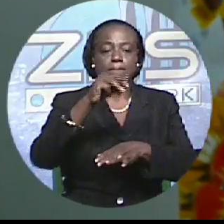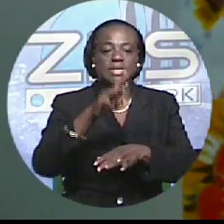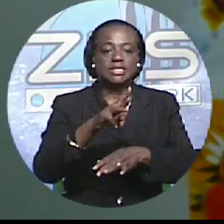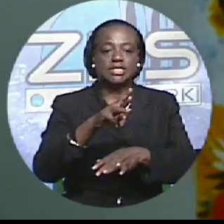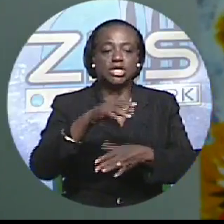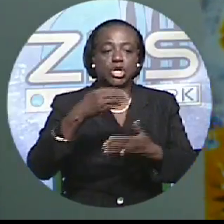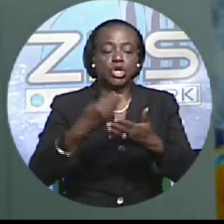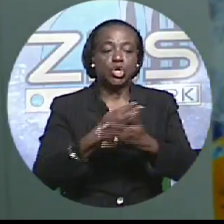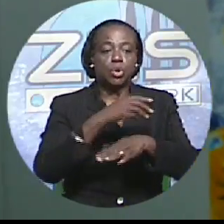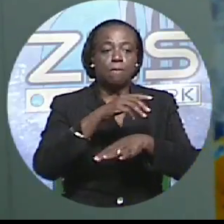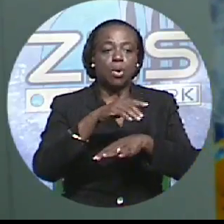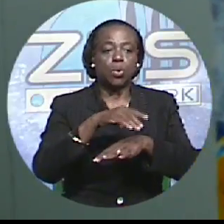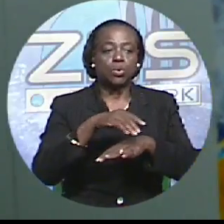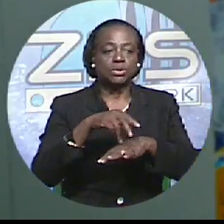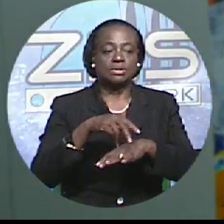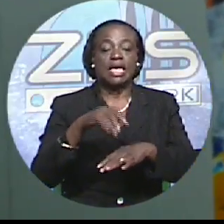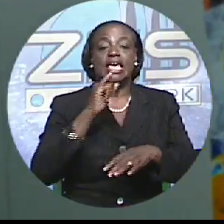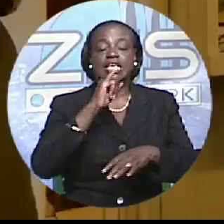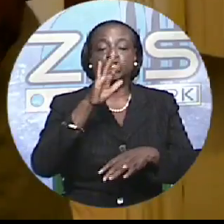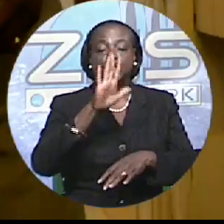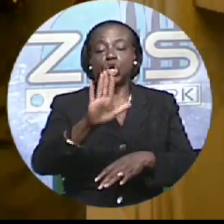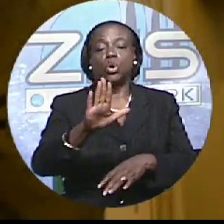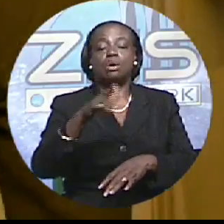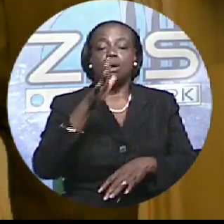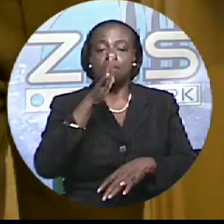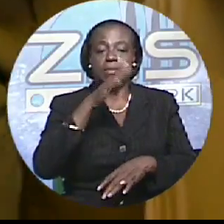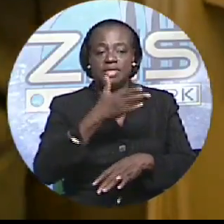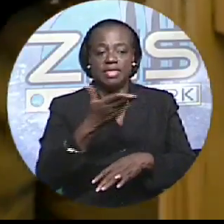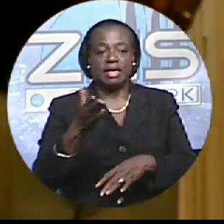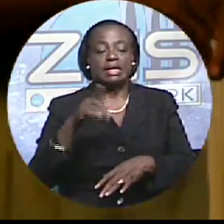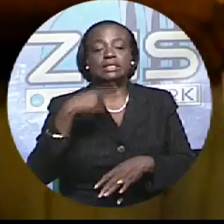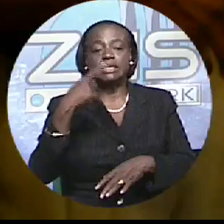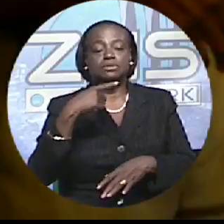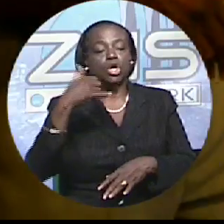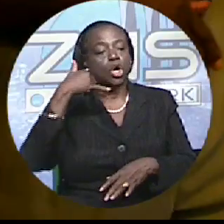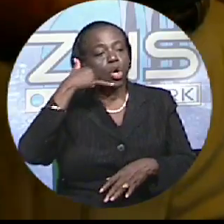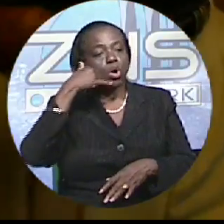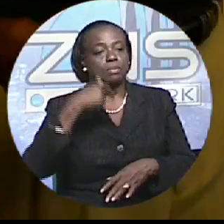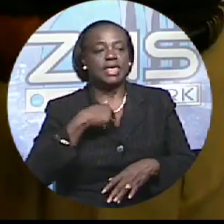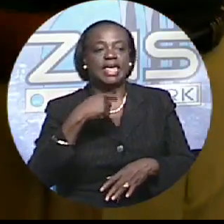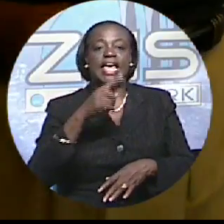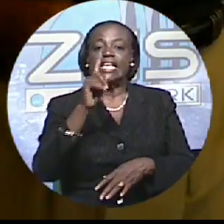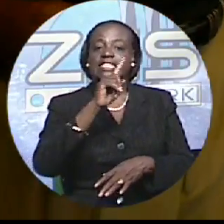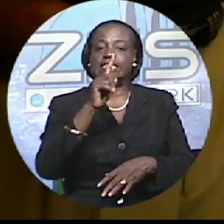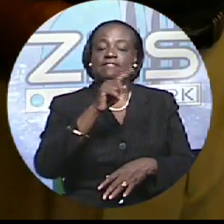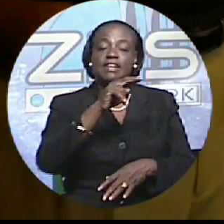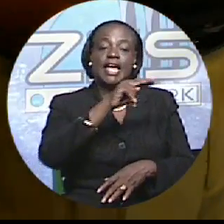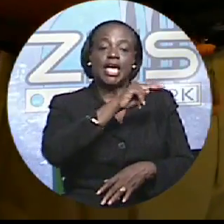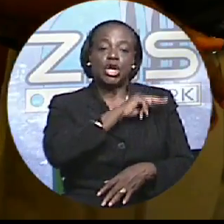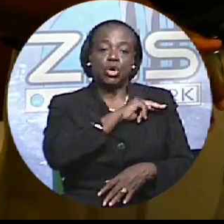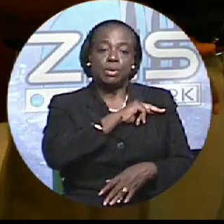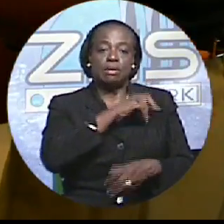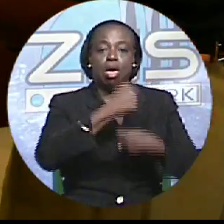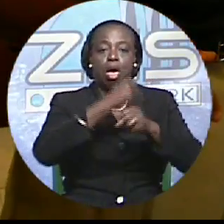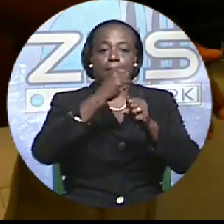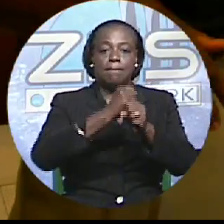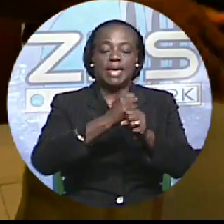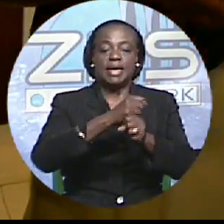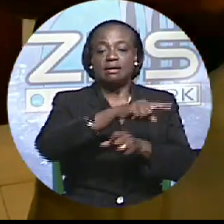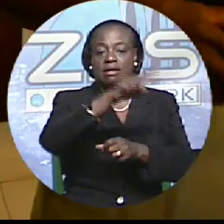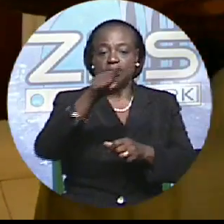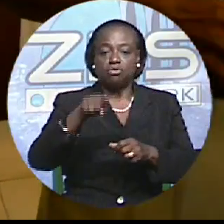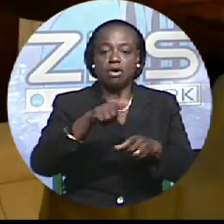Okay. When she comes, tell her, please call me. Iguana Administrator Zephaniah Newbold has made the rounds as an